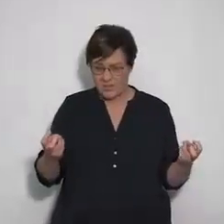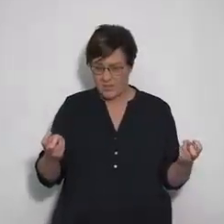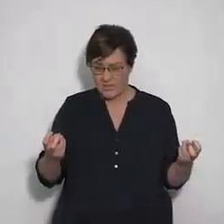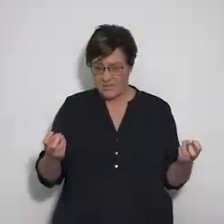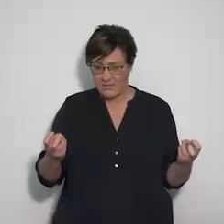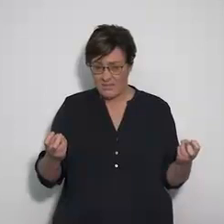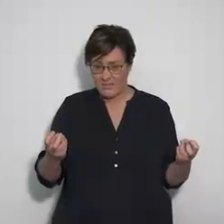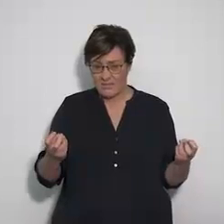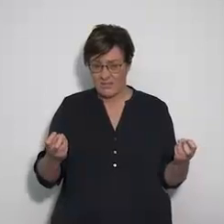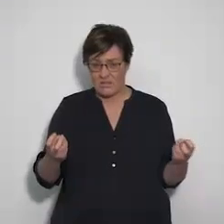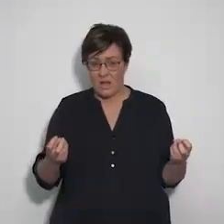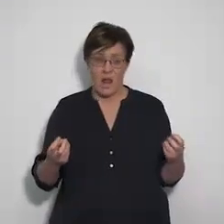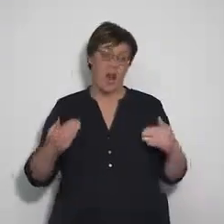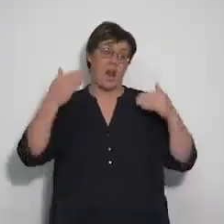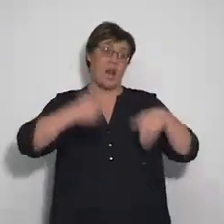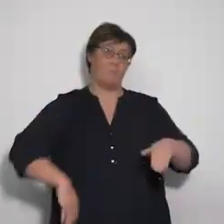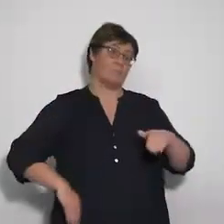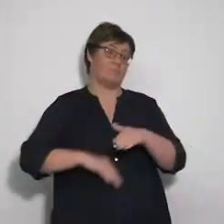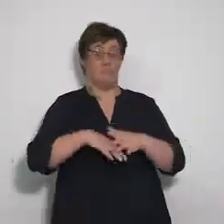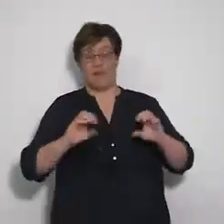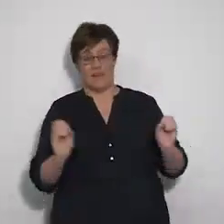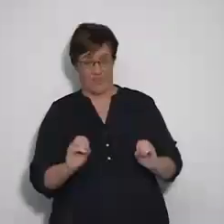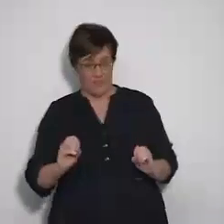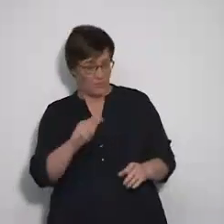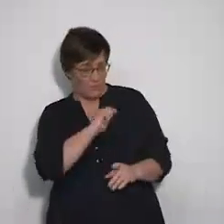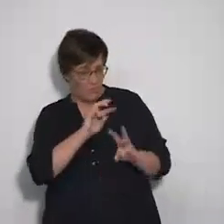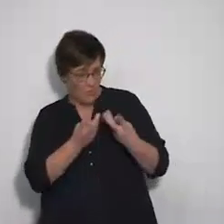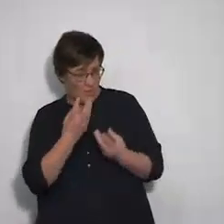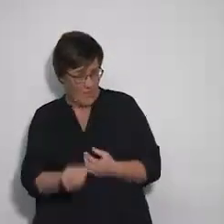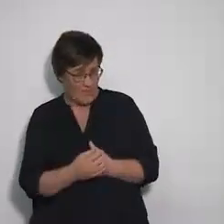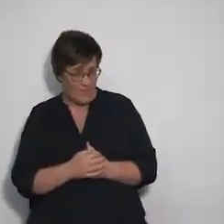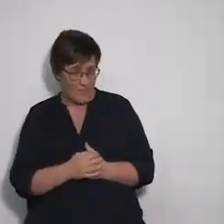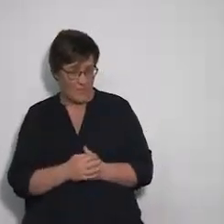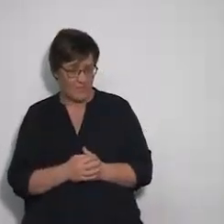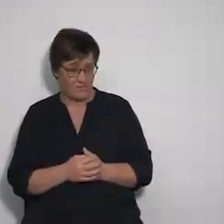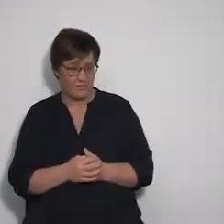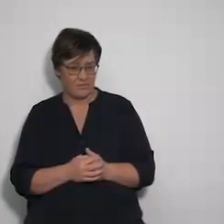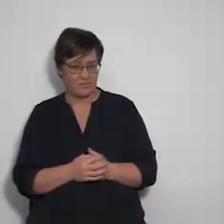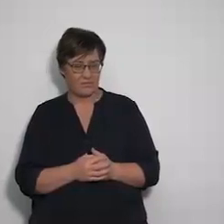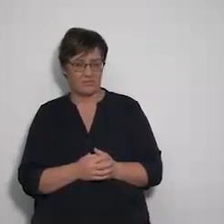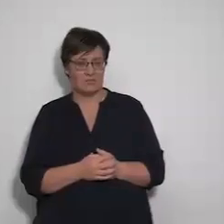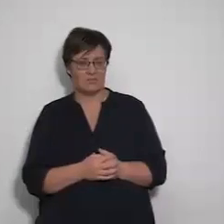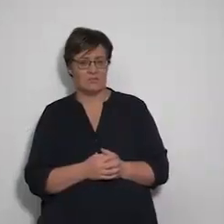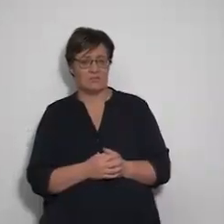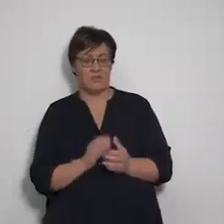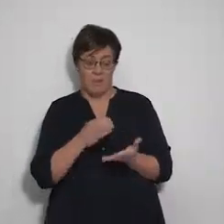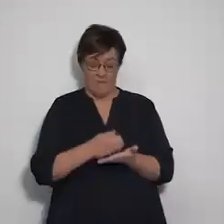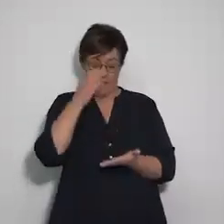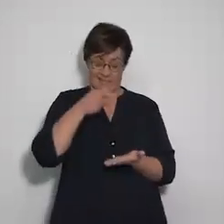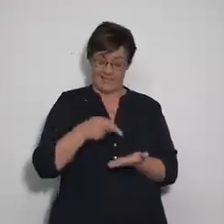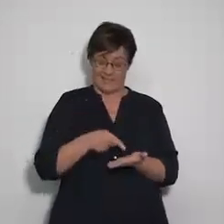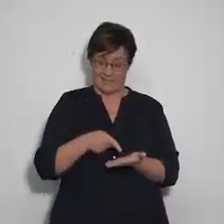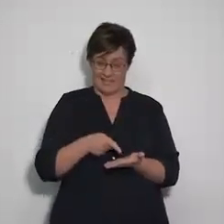resources always unlimited in a real world? Now, in our